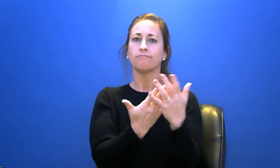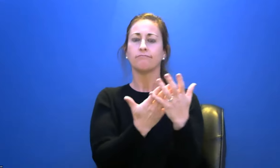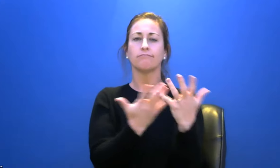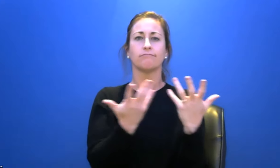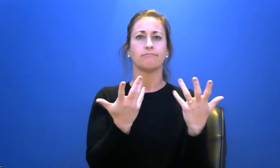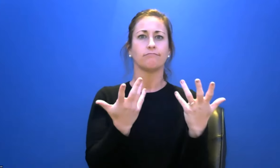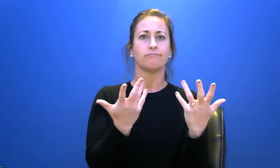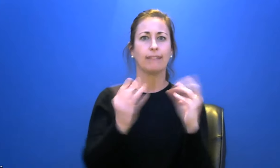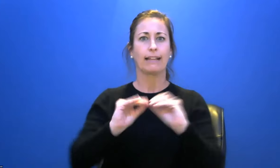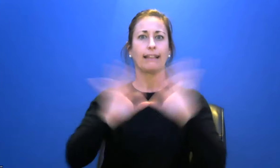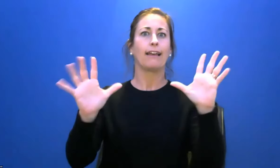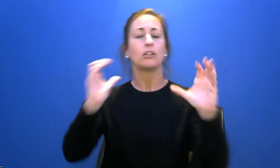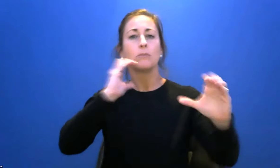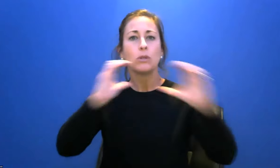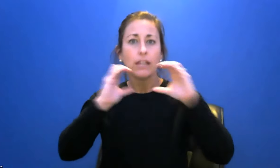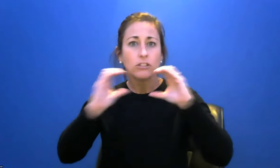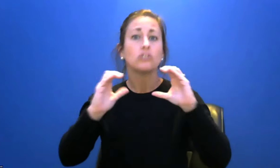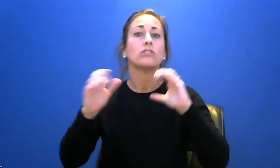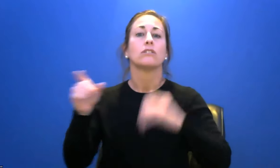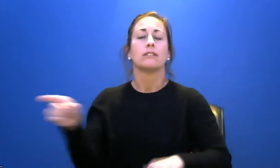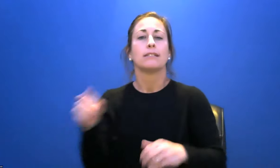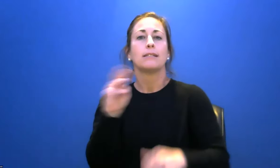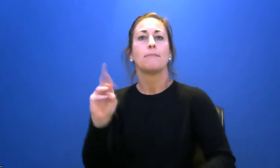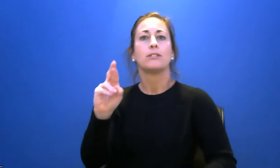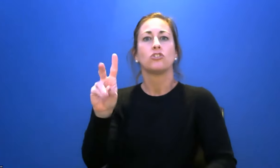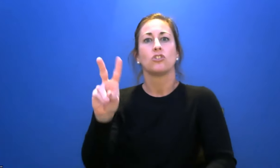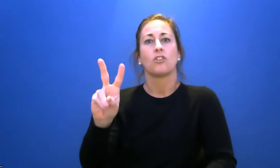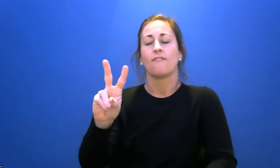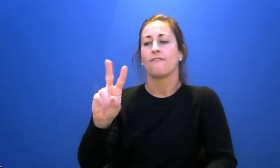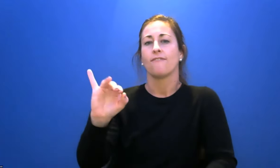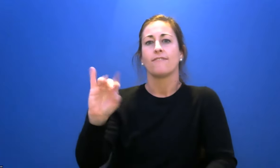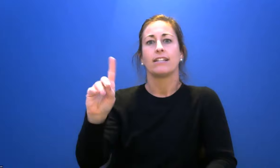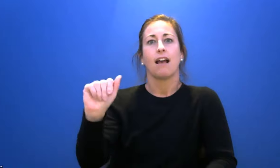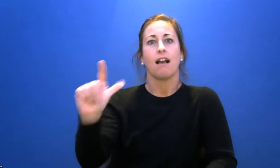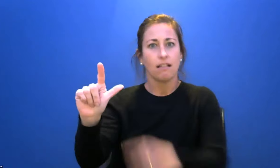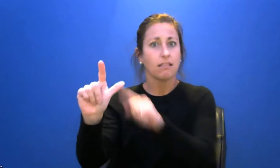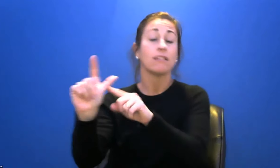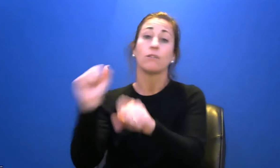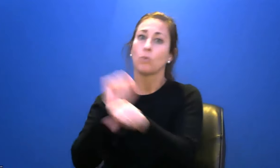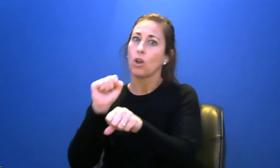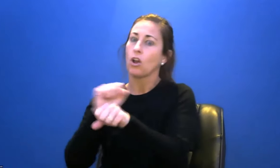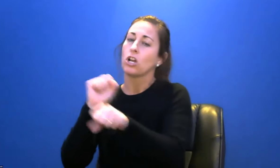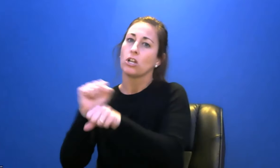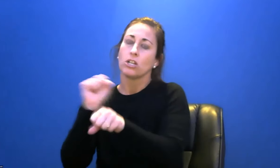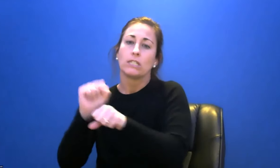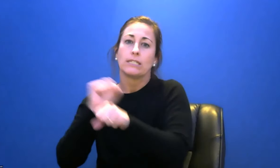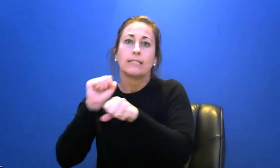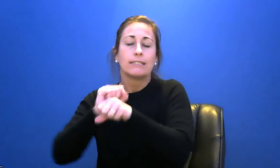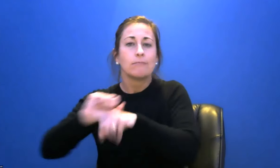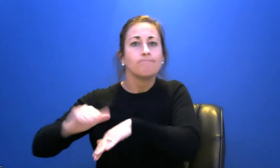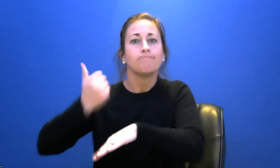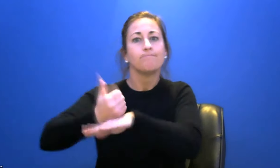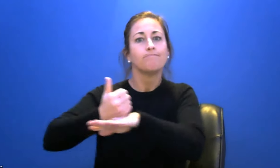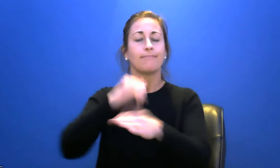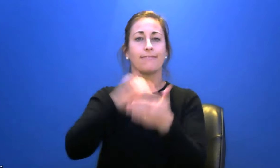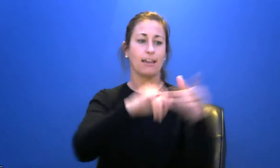chief communications officer, has been working very diligently behind the scenes to make this dashboard become a